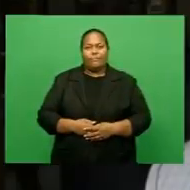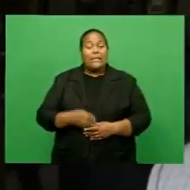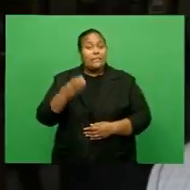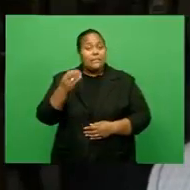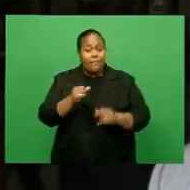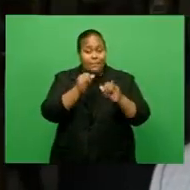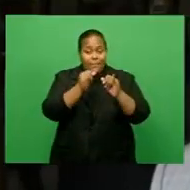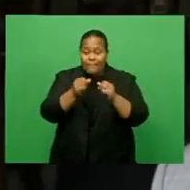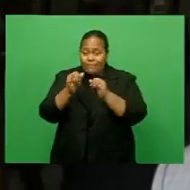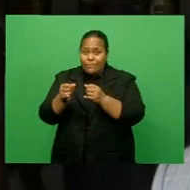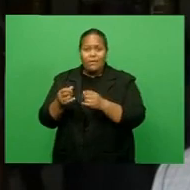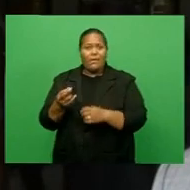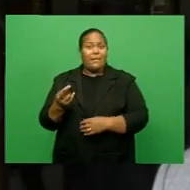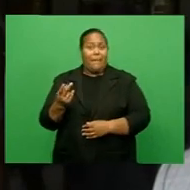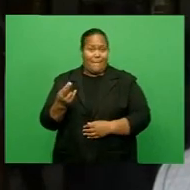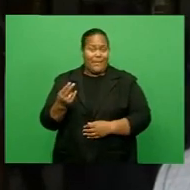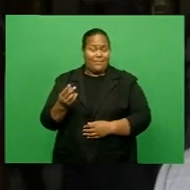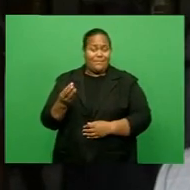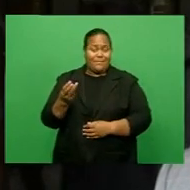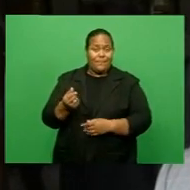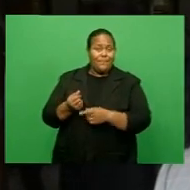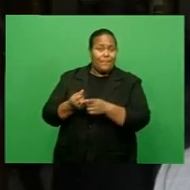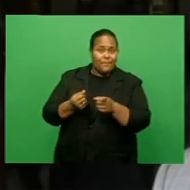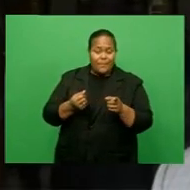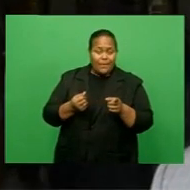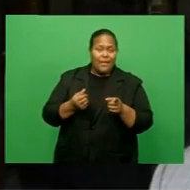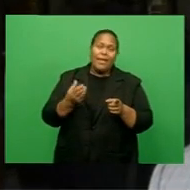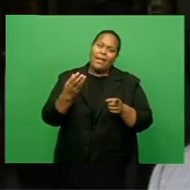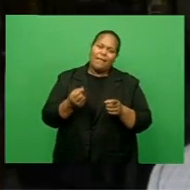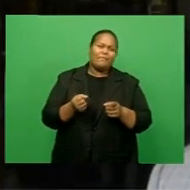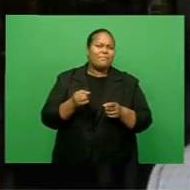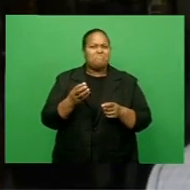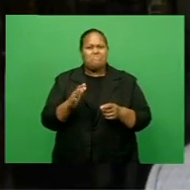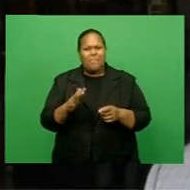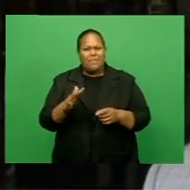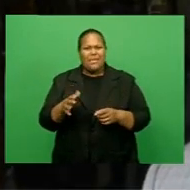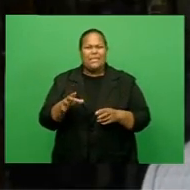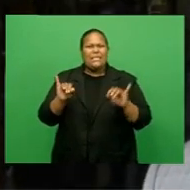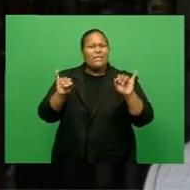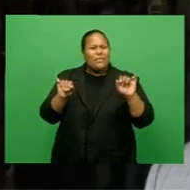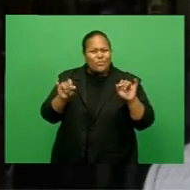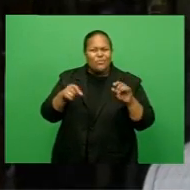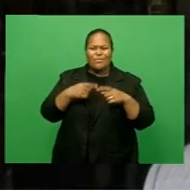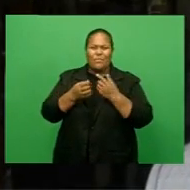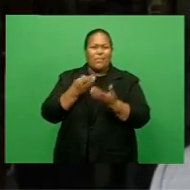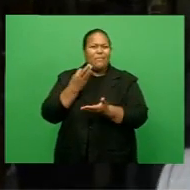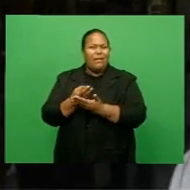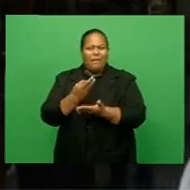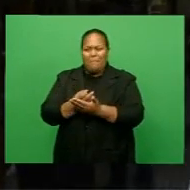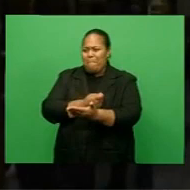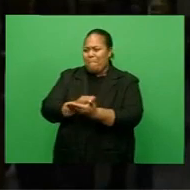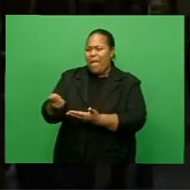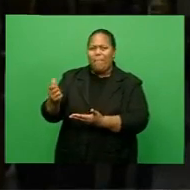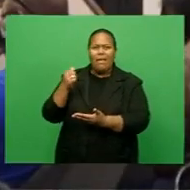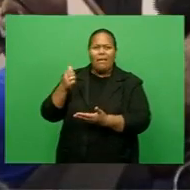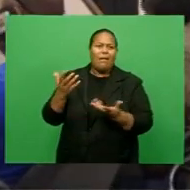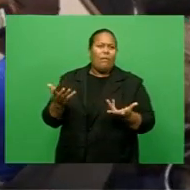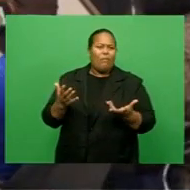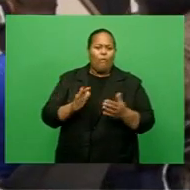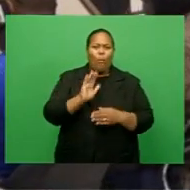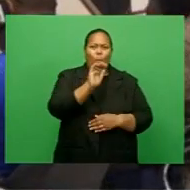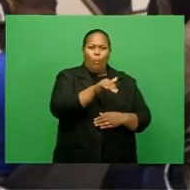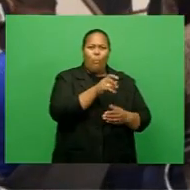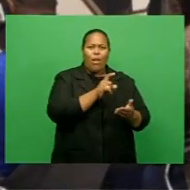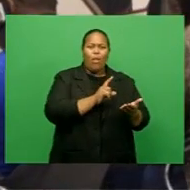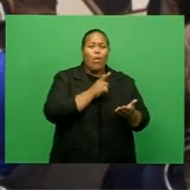individuals and couples, for example, who may be in some particular dire strait regarding repayments, in particular for home mortgages.